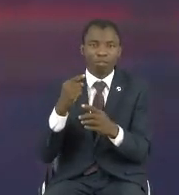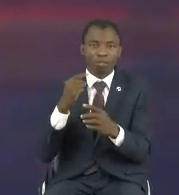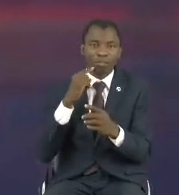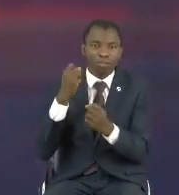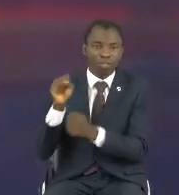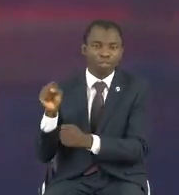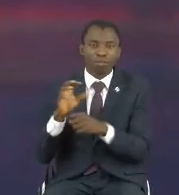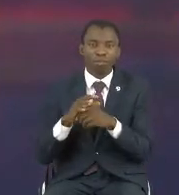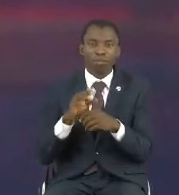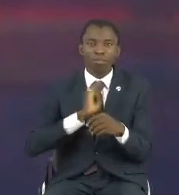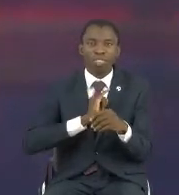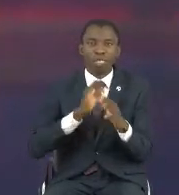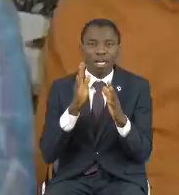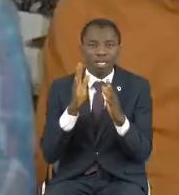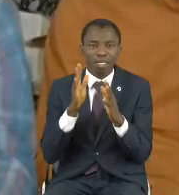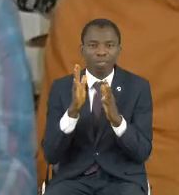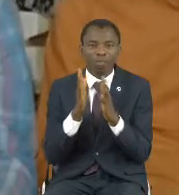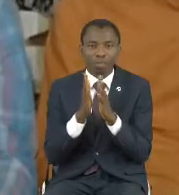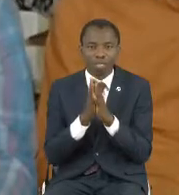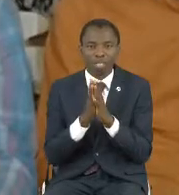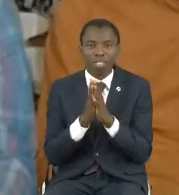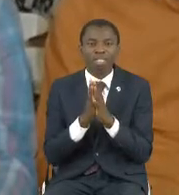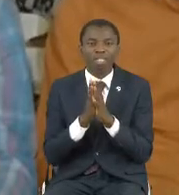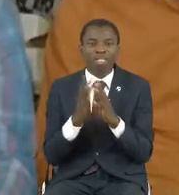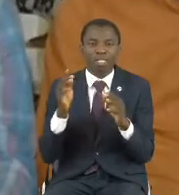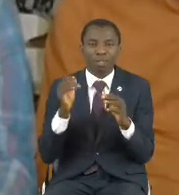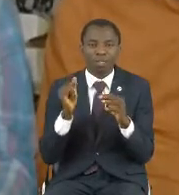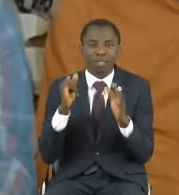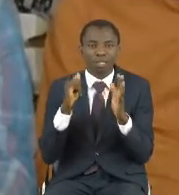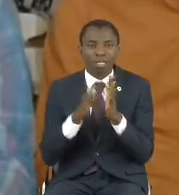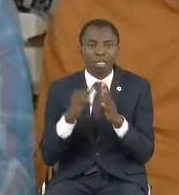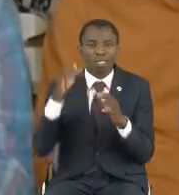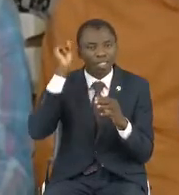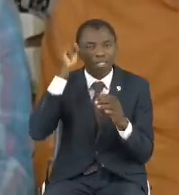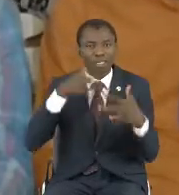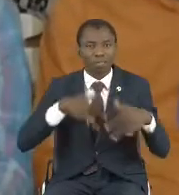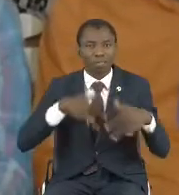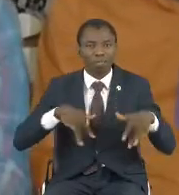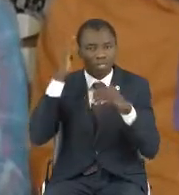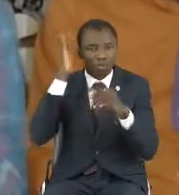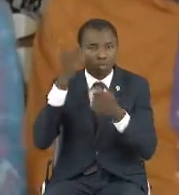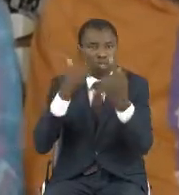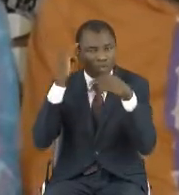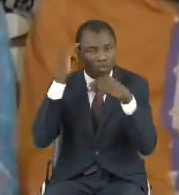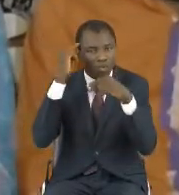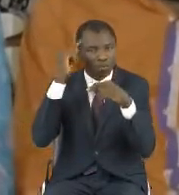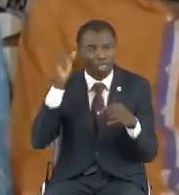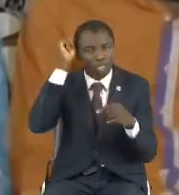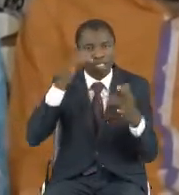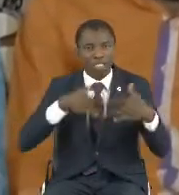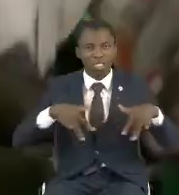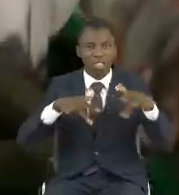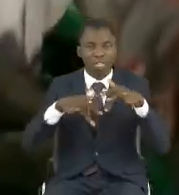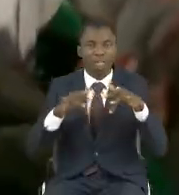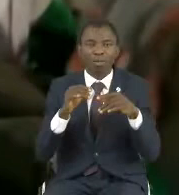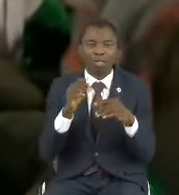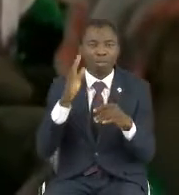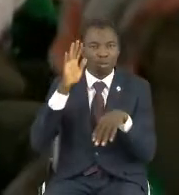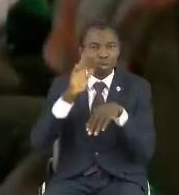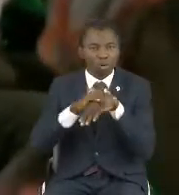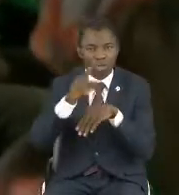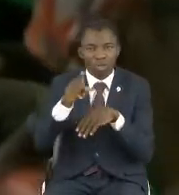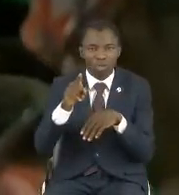for His love for you, for His mercy on you, for His compassion on you, and